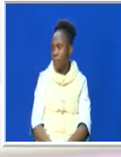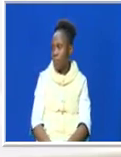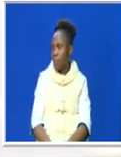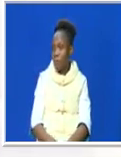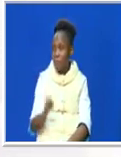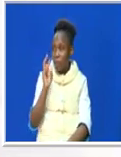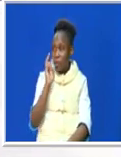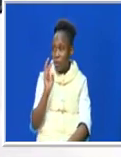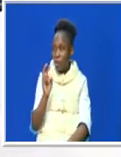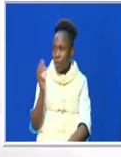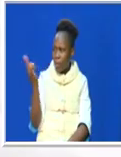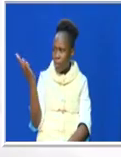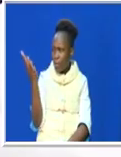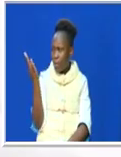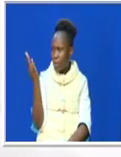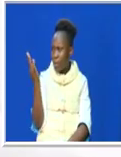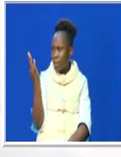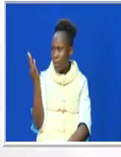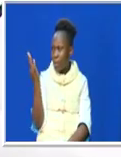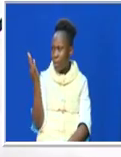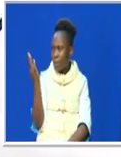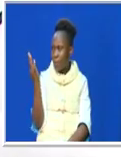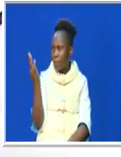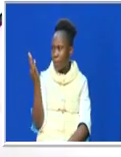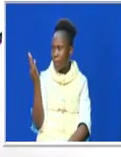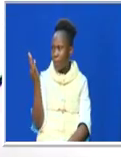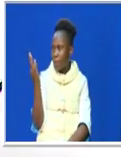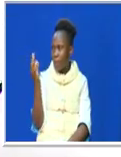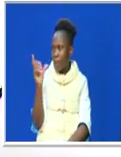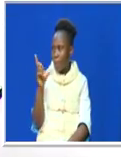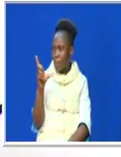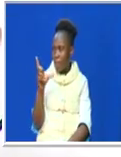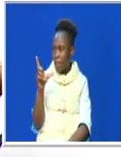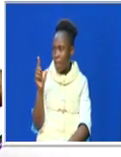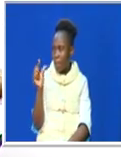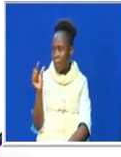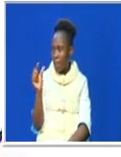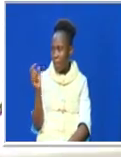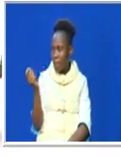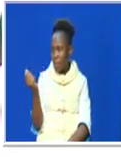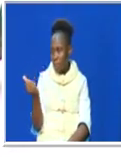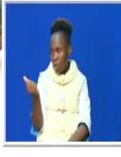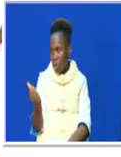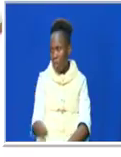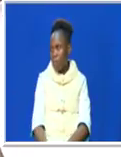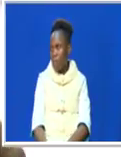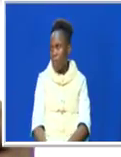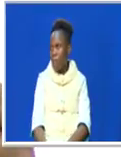Look at the three spoons. This one is bigger. This is big. This is